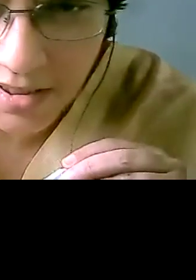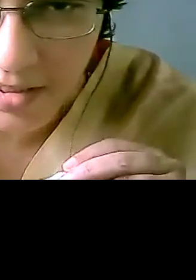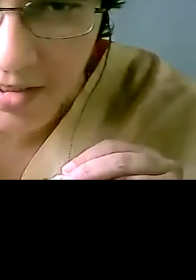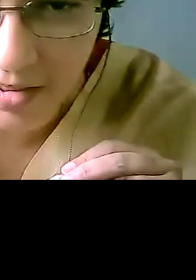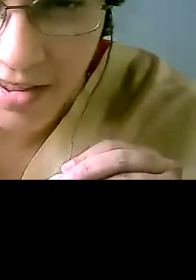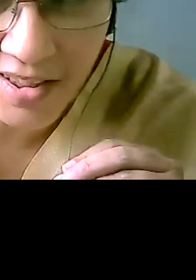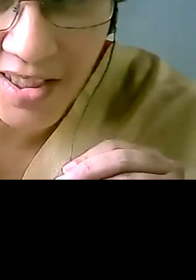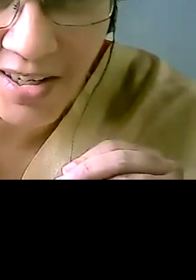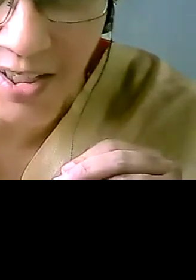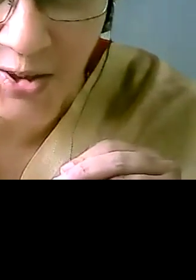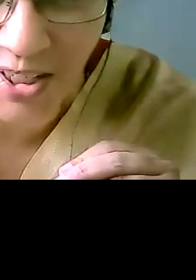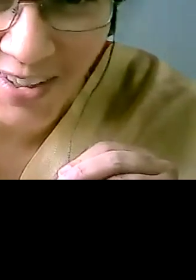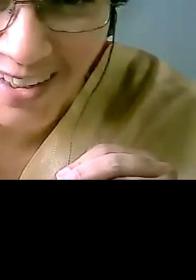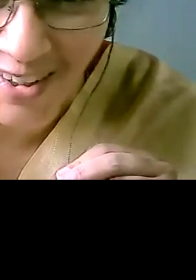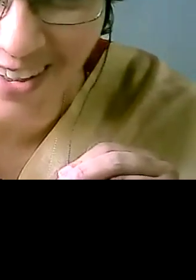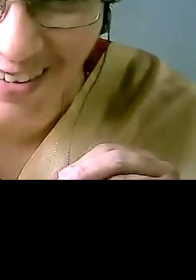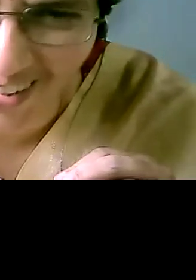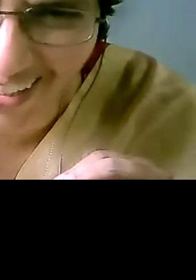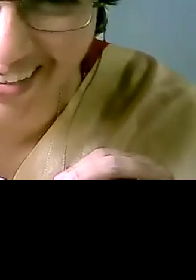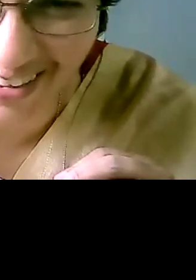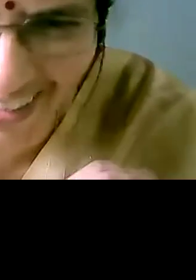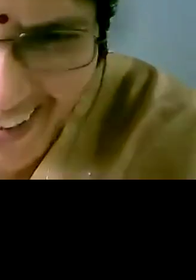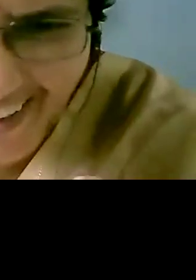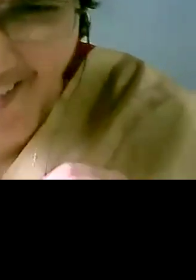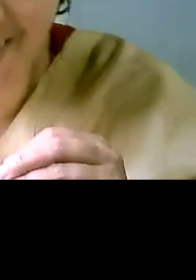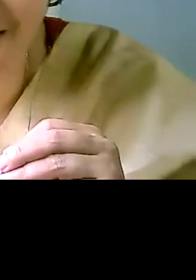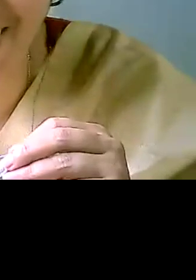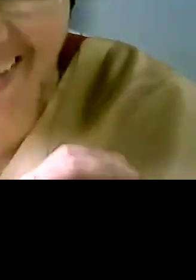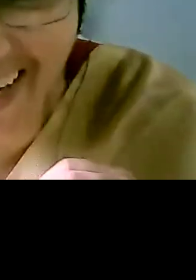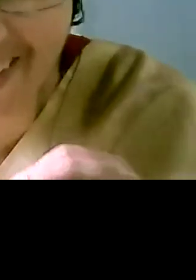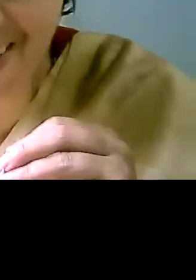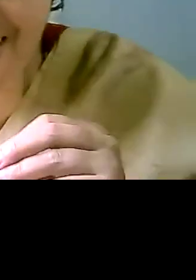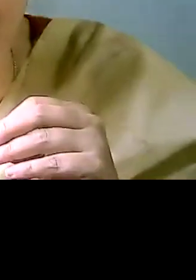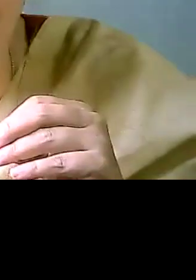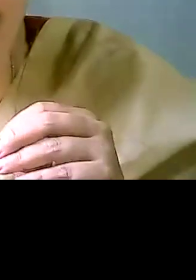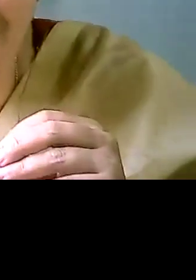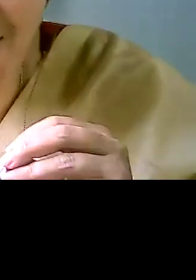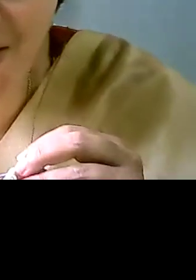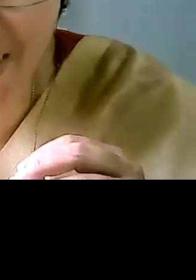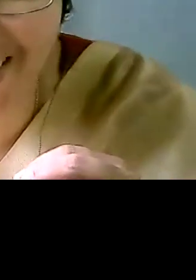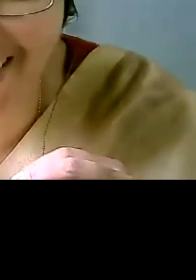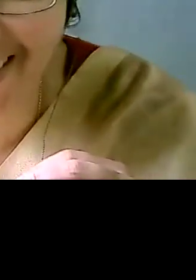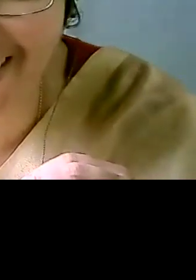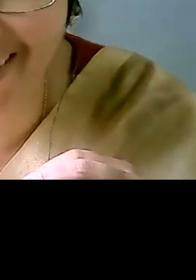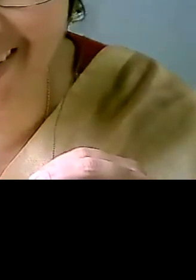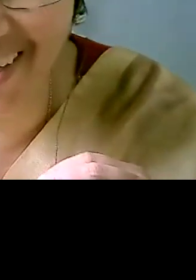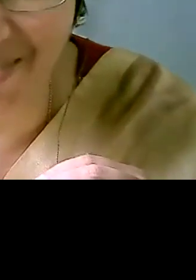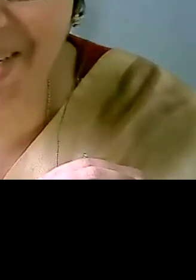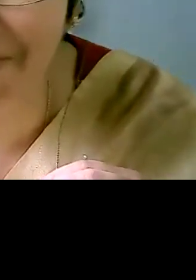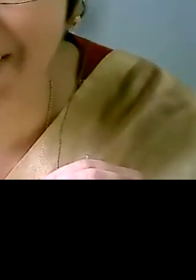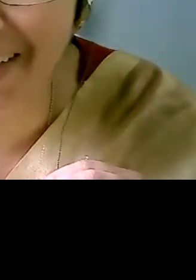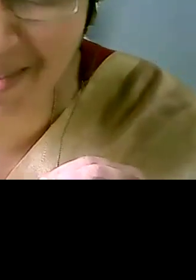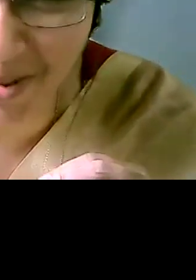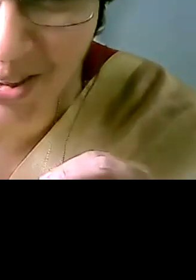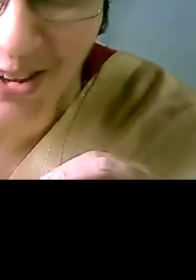Looks like either they have understood everything or they've not understood. No, that is when there is no questions is the thing. I